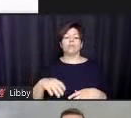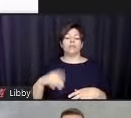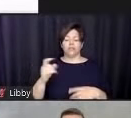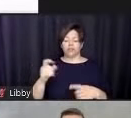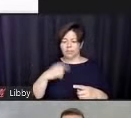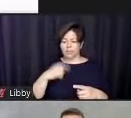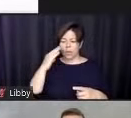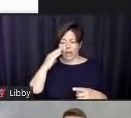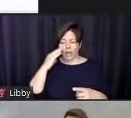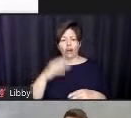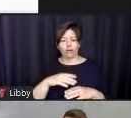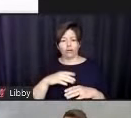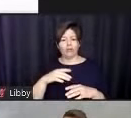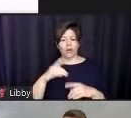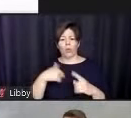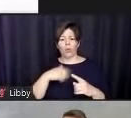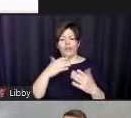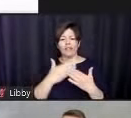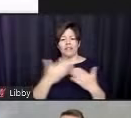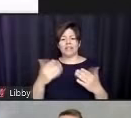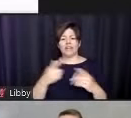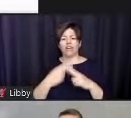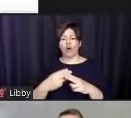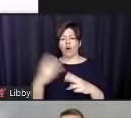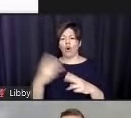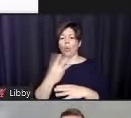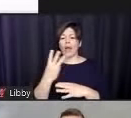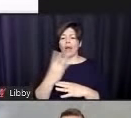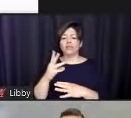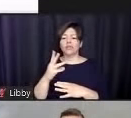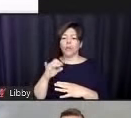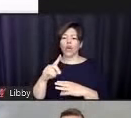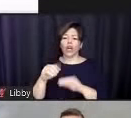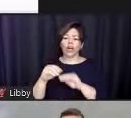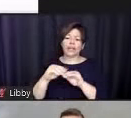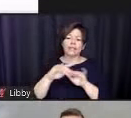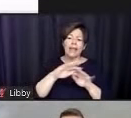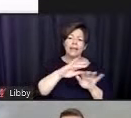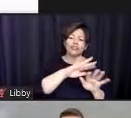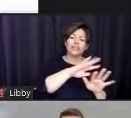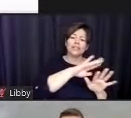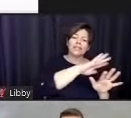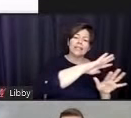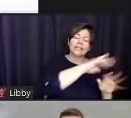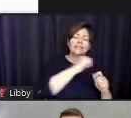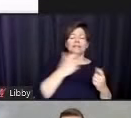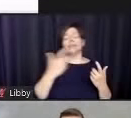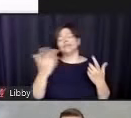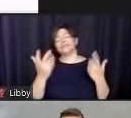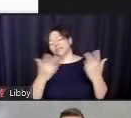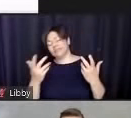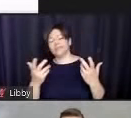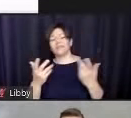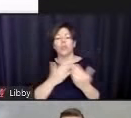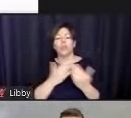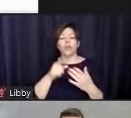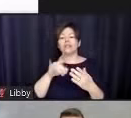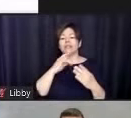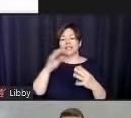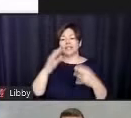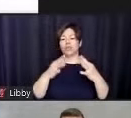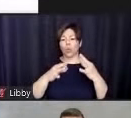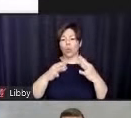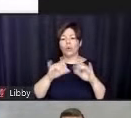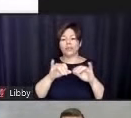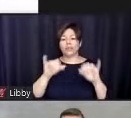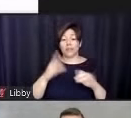Just to remind you that we had this thing called westward expansion since then. I personally think it's a fad. We're going to get over it. But this is the court system. Why